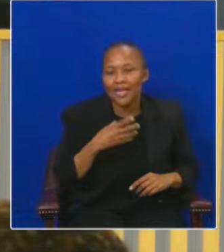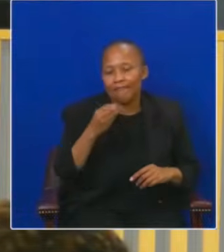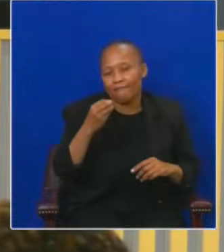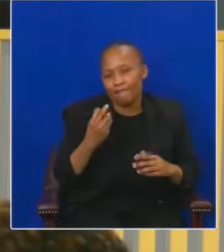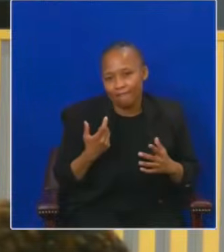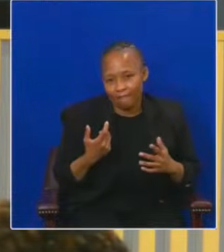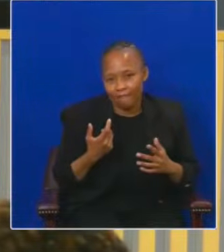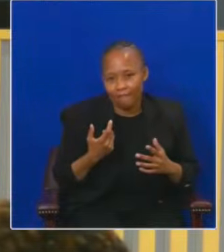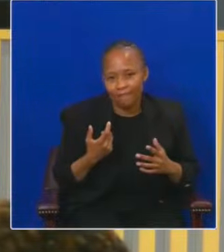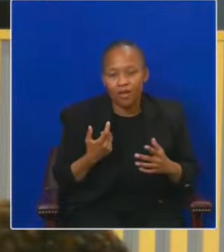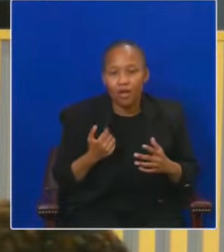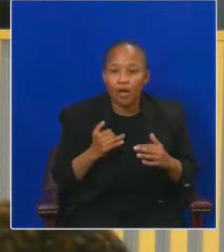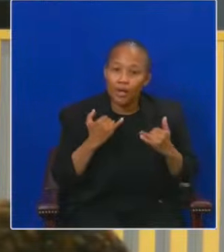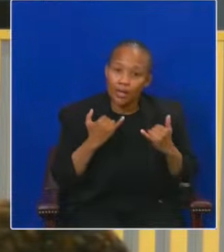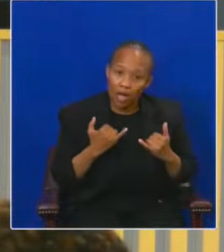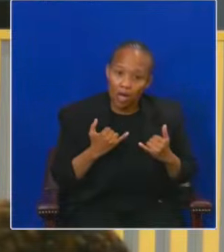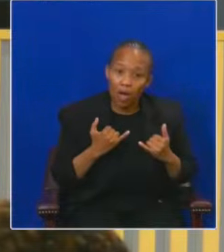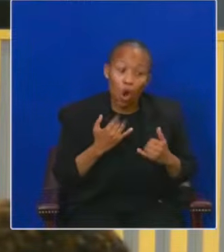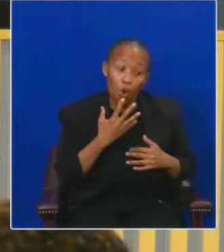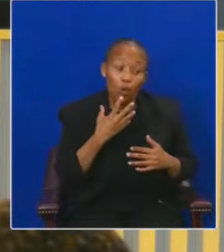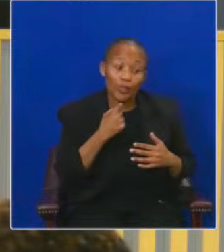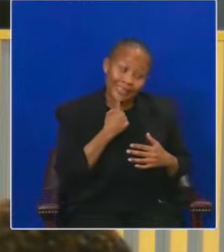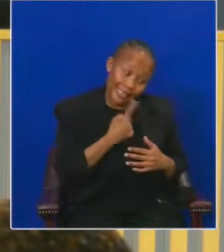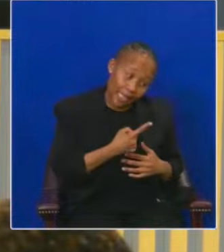the boss had already left the house.